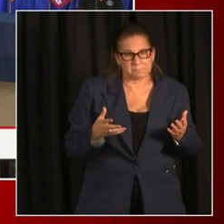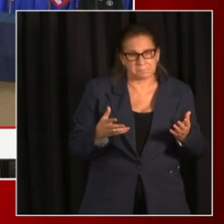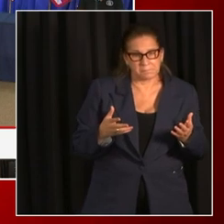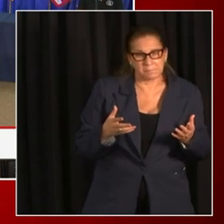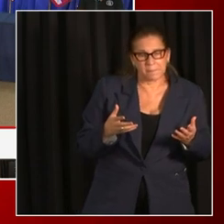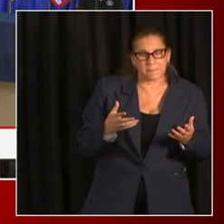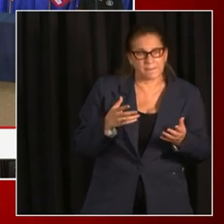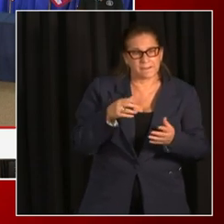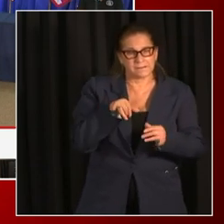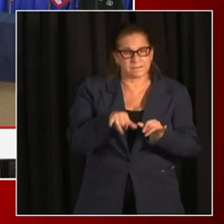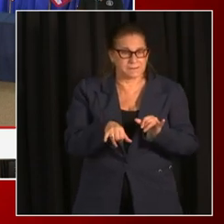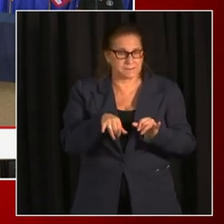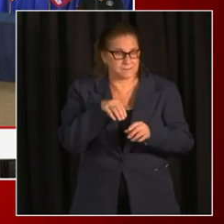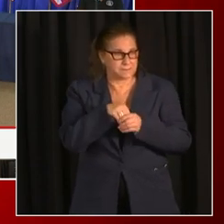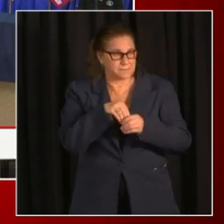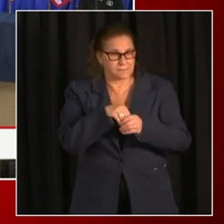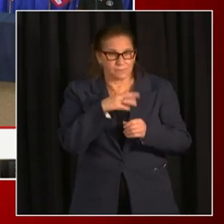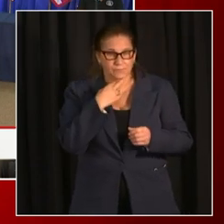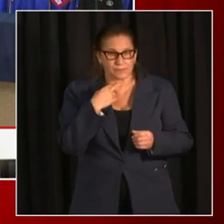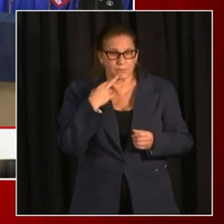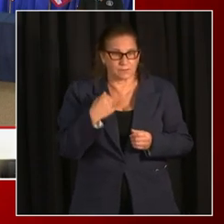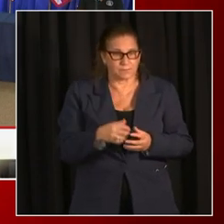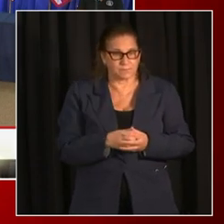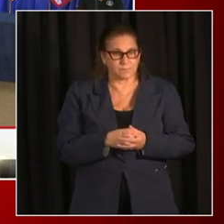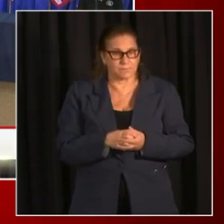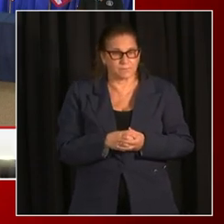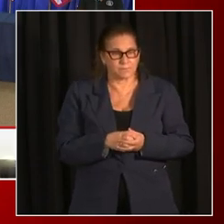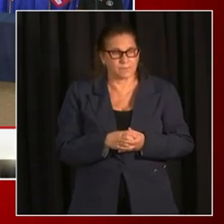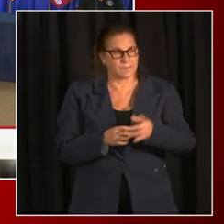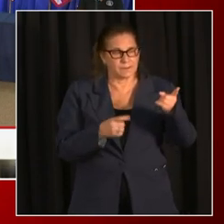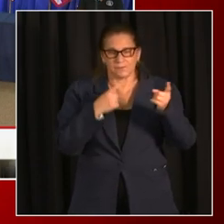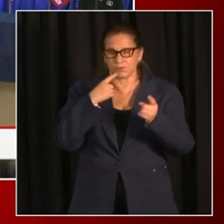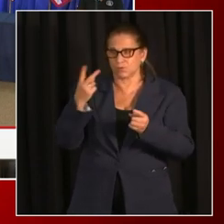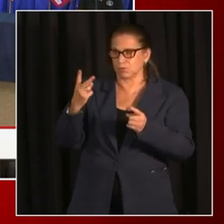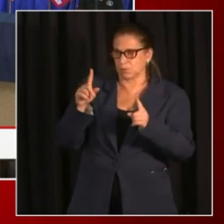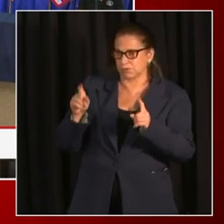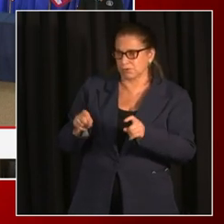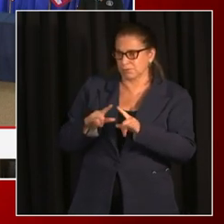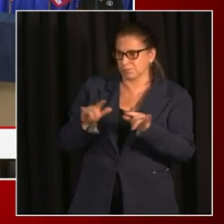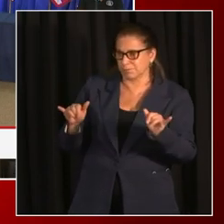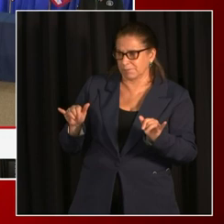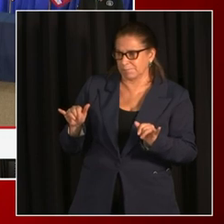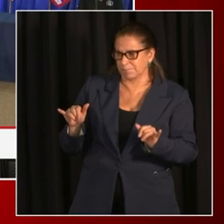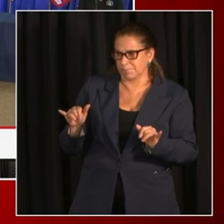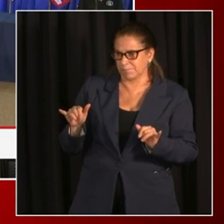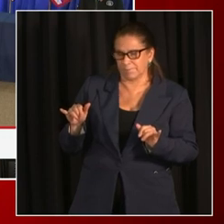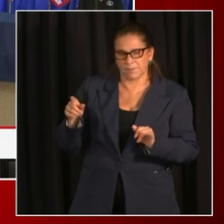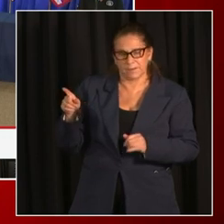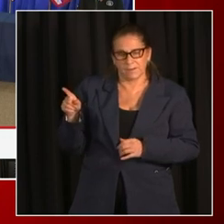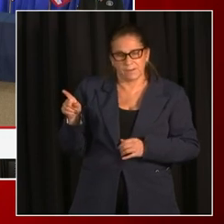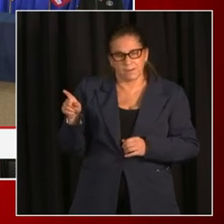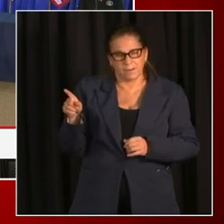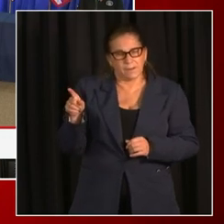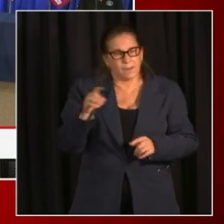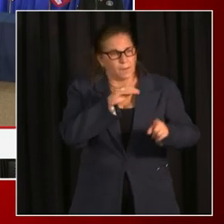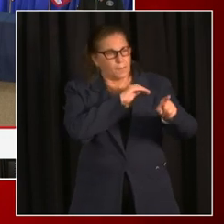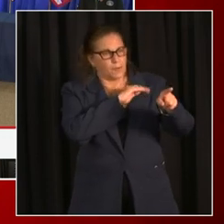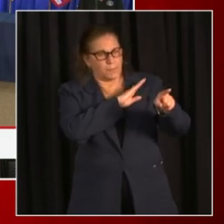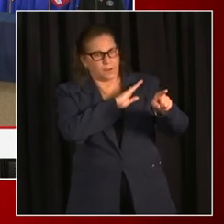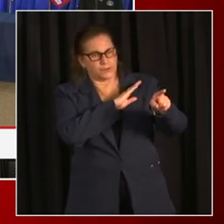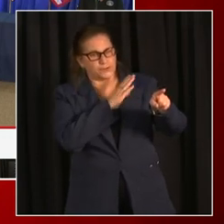dining should be scaled back. And then I'll ask both questions at the same time. What, Mayor, is